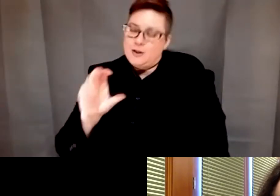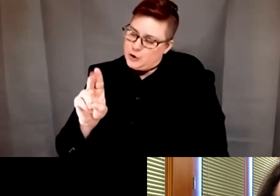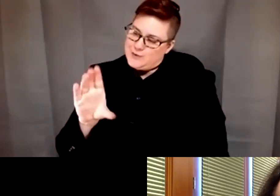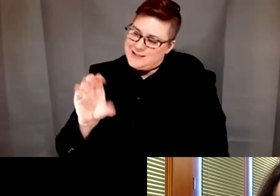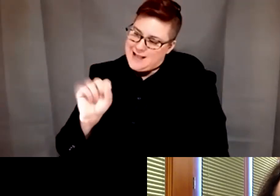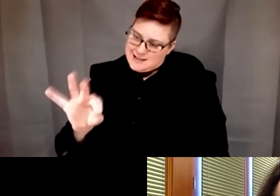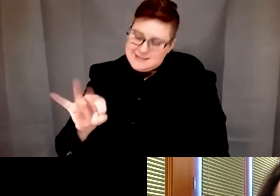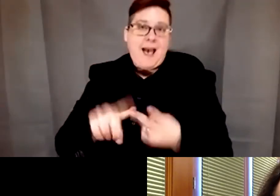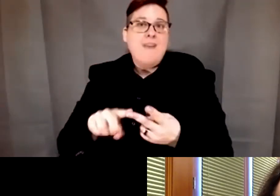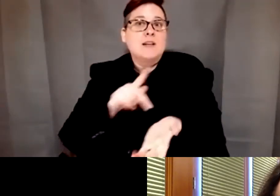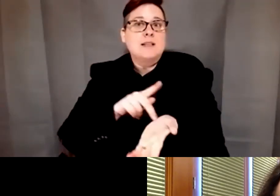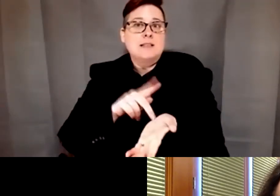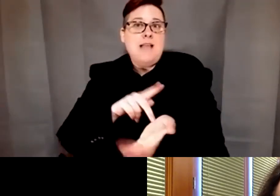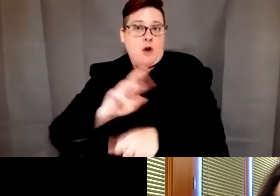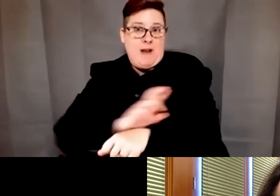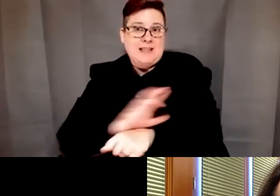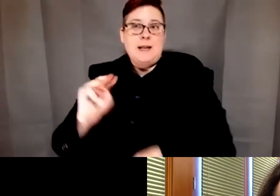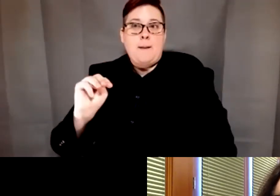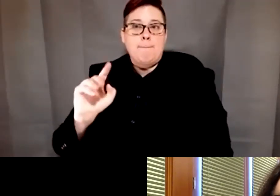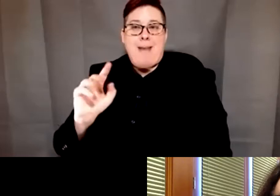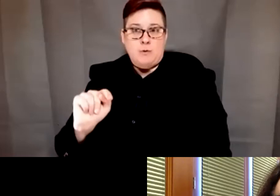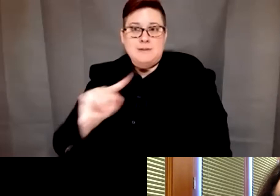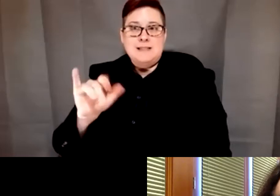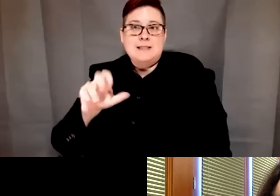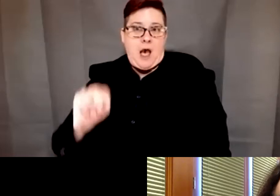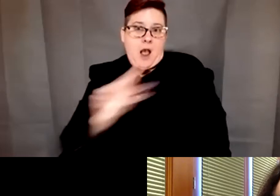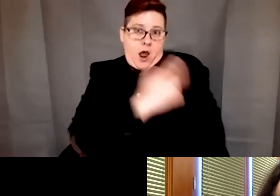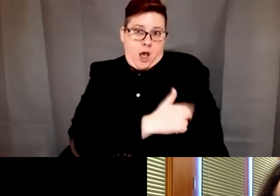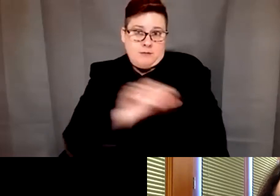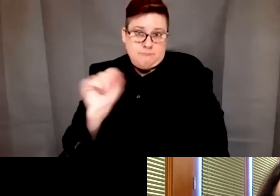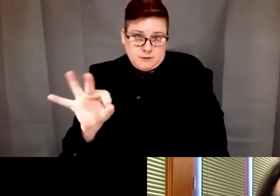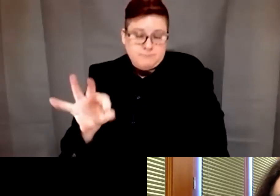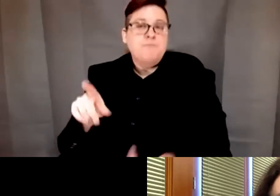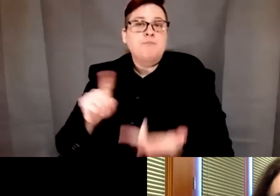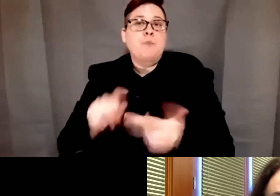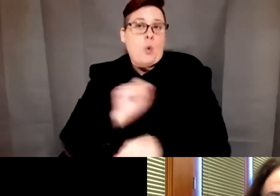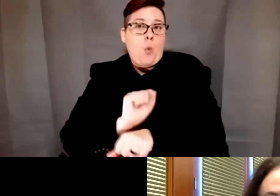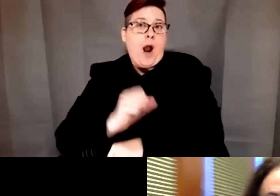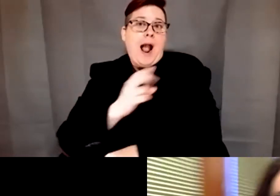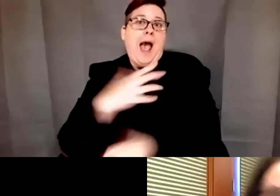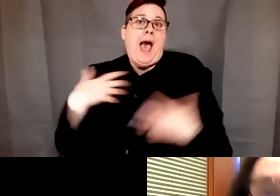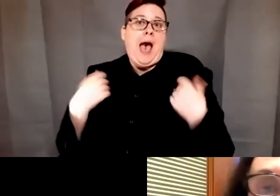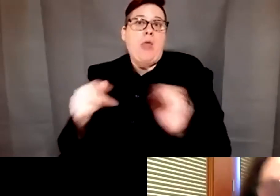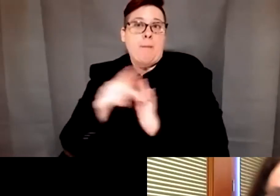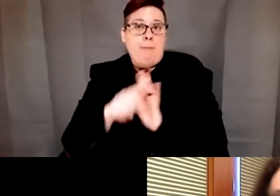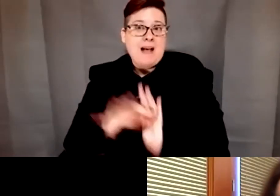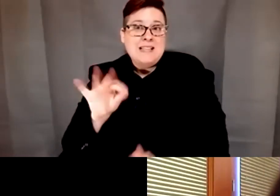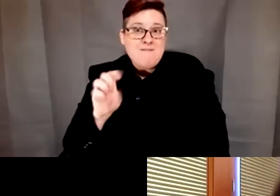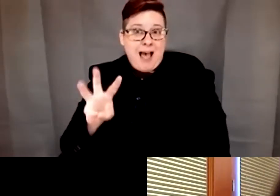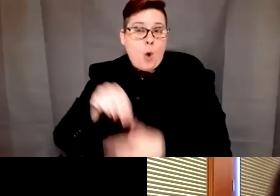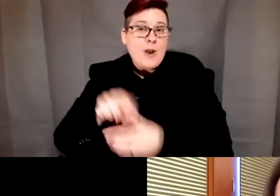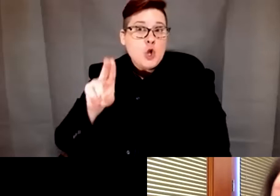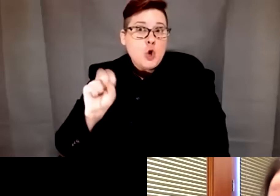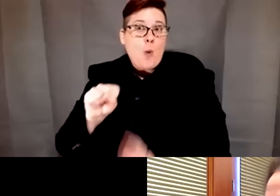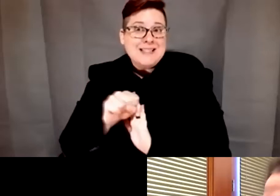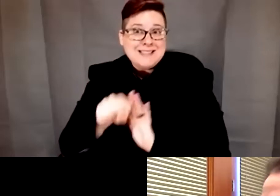psych residency at Mount Zion Hospital in San Francisco. She's worked as a health policy fellow in the US Senate and studied